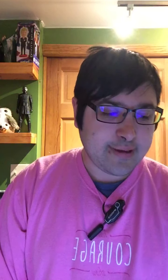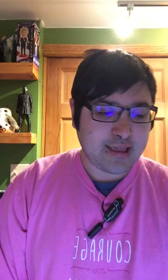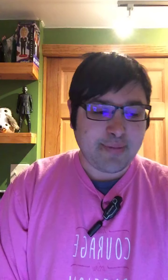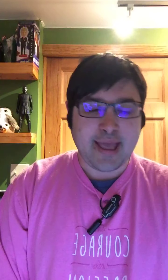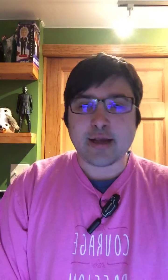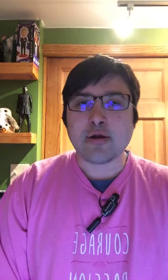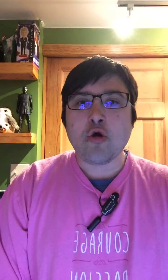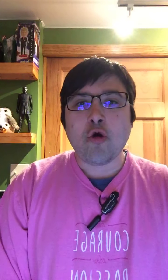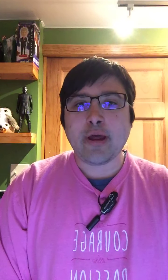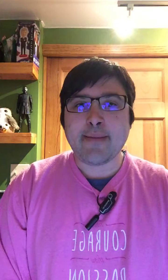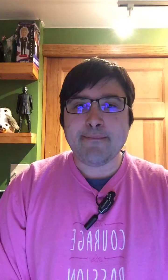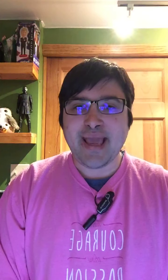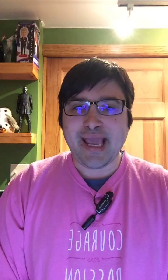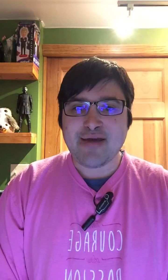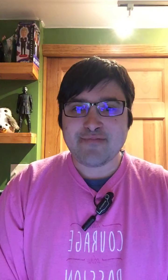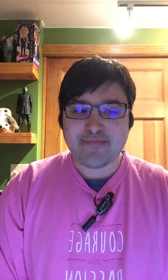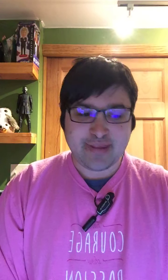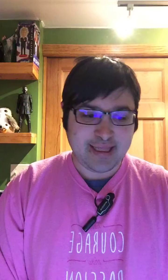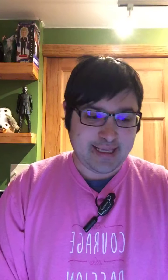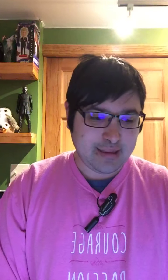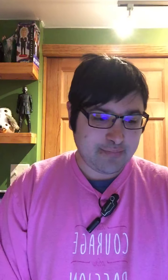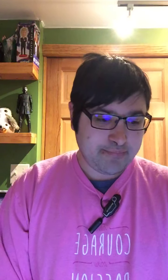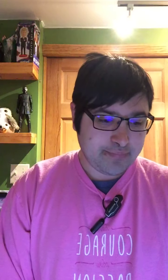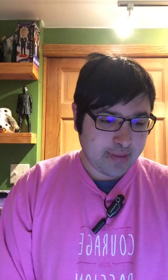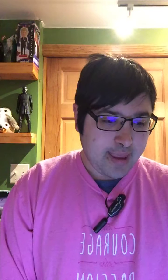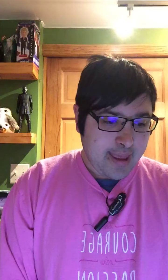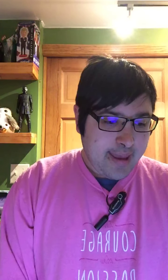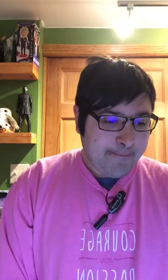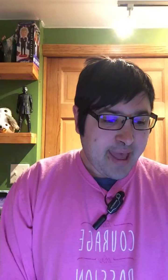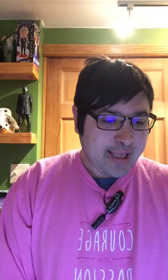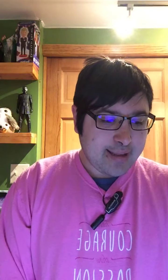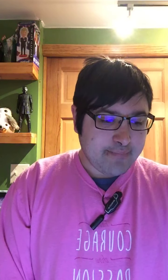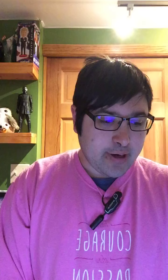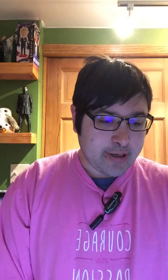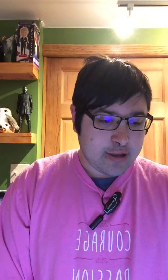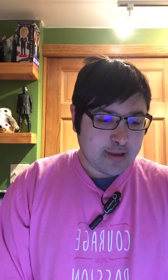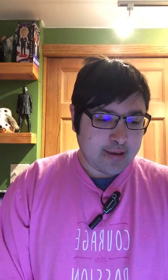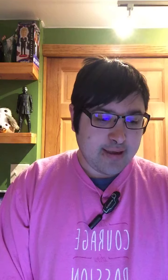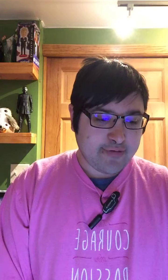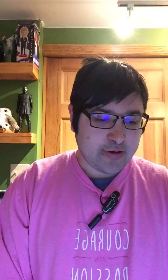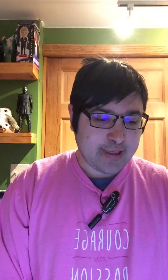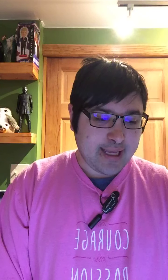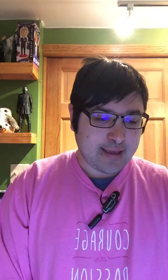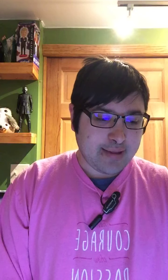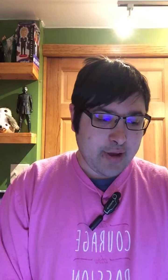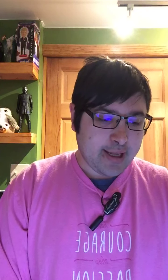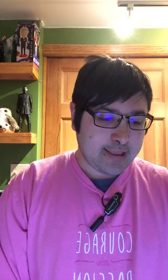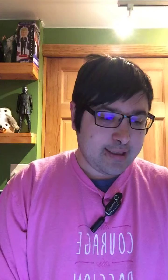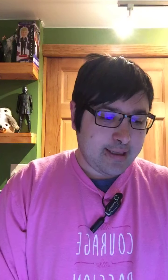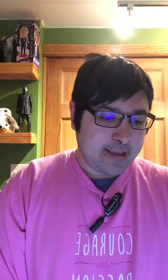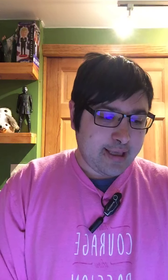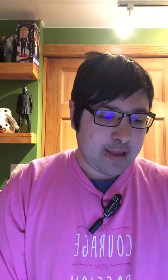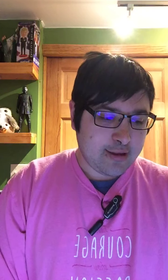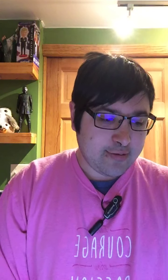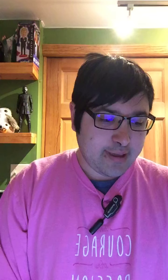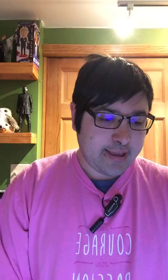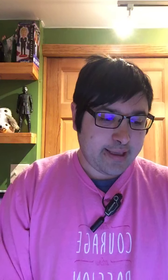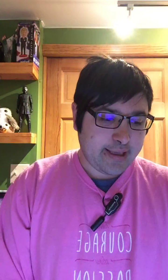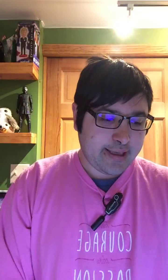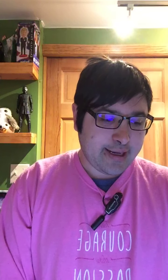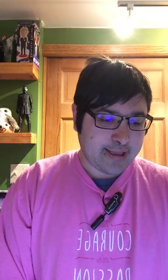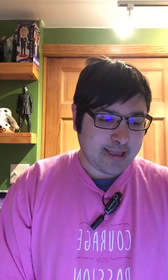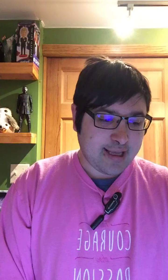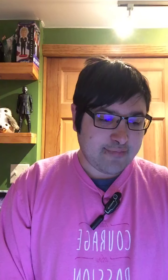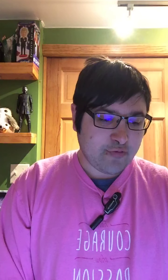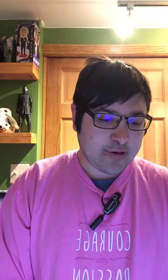to expire on May 15th. Back in March, Governor Ned Lamont issued